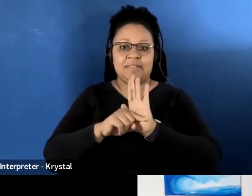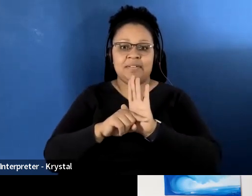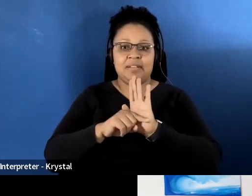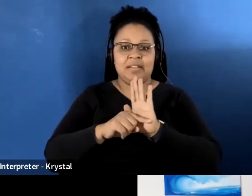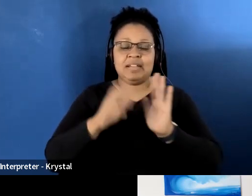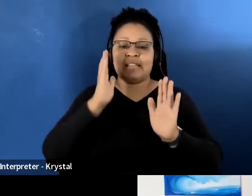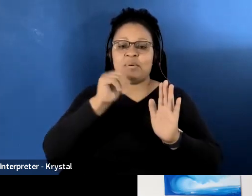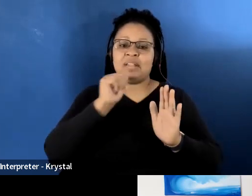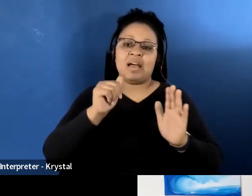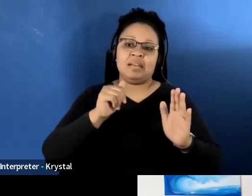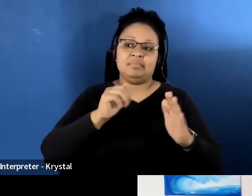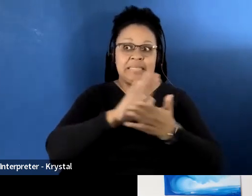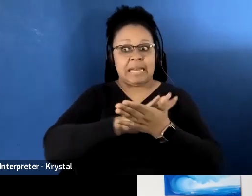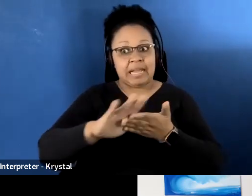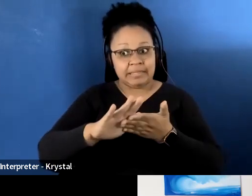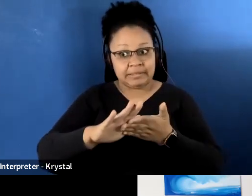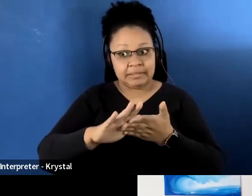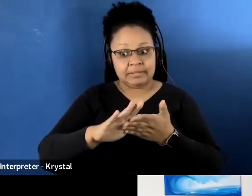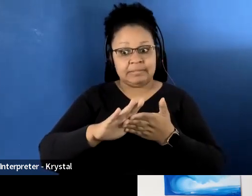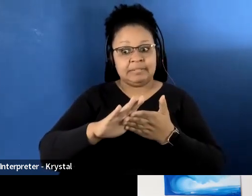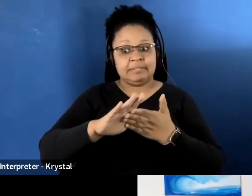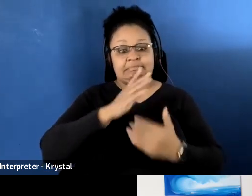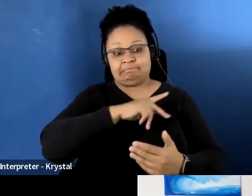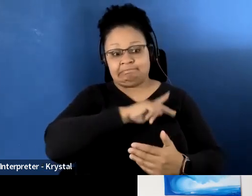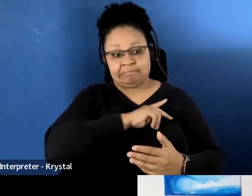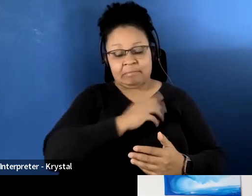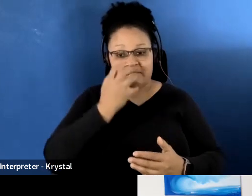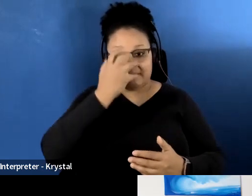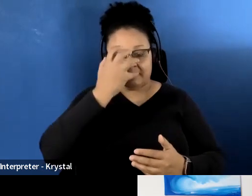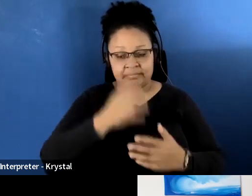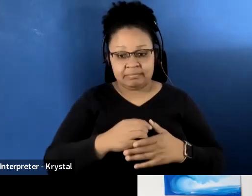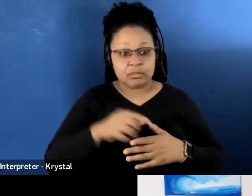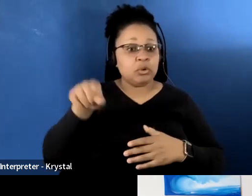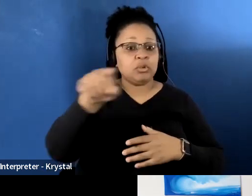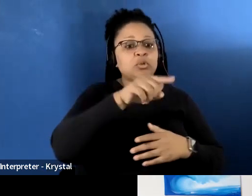be very nice. So what else do you guys have?